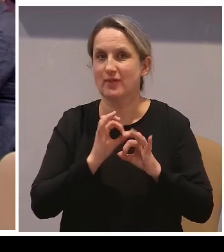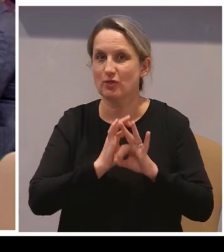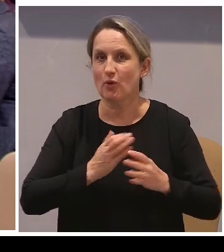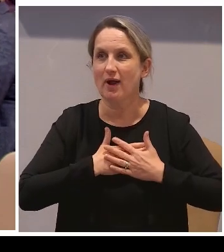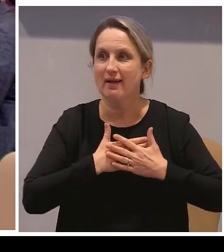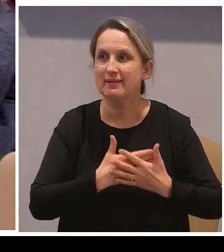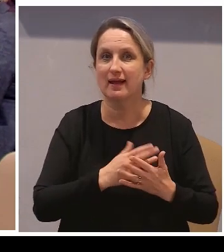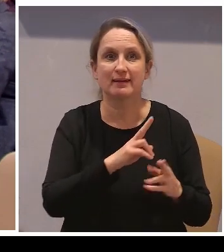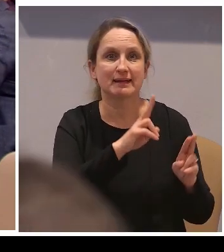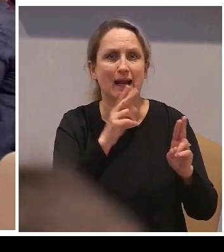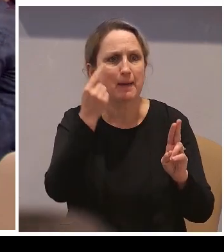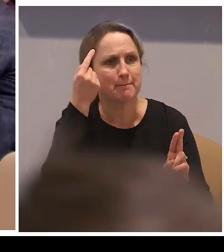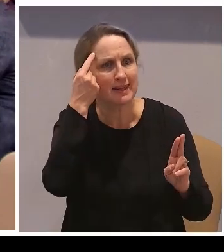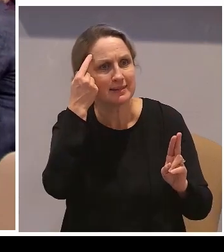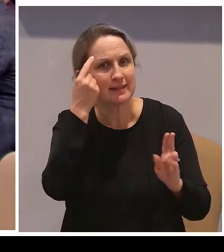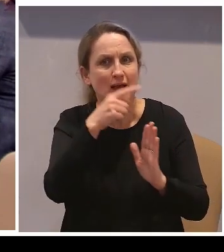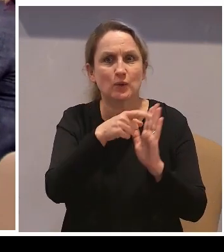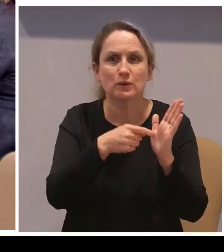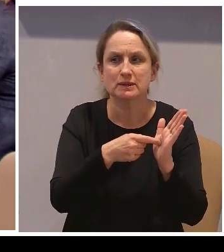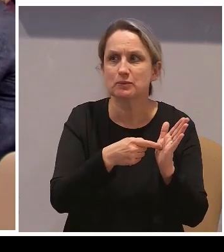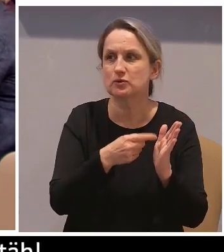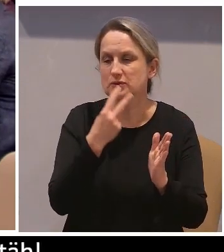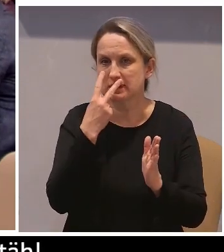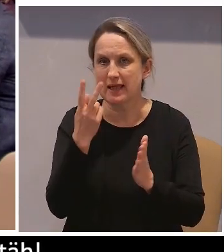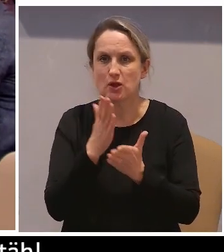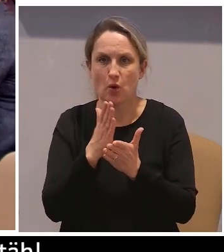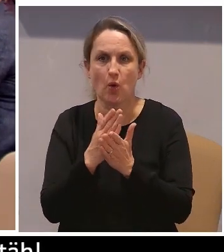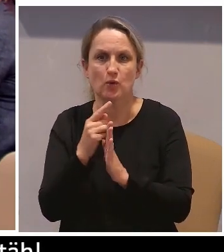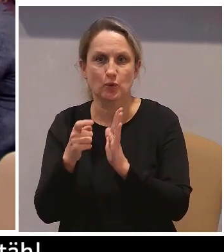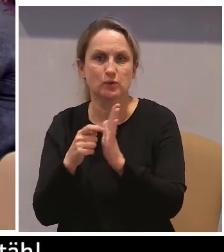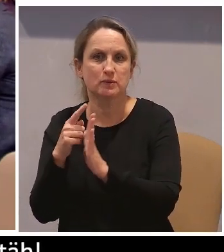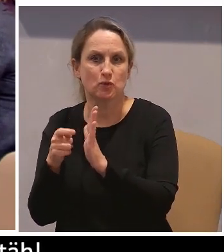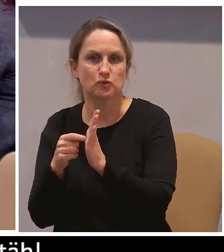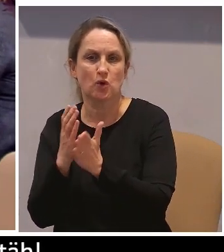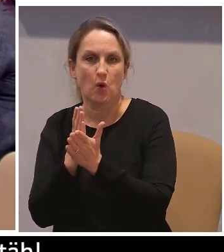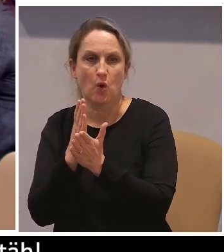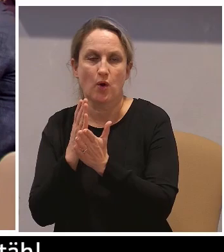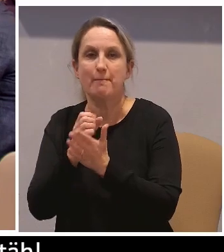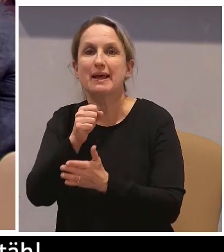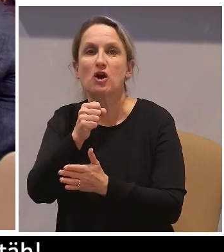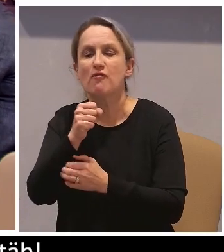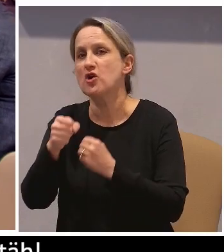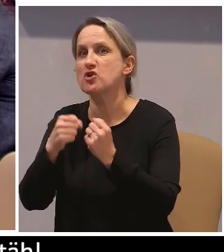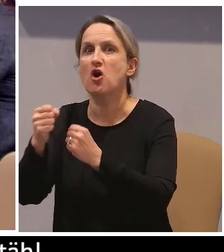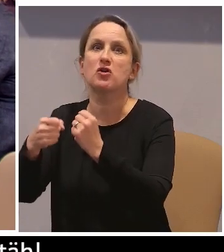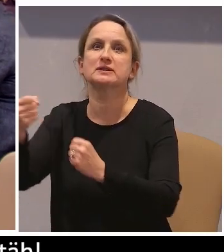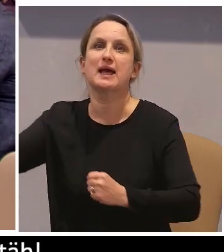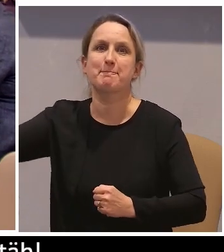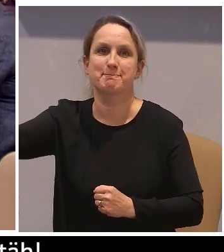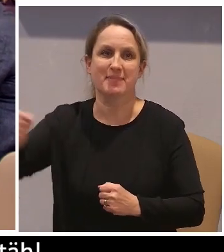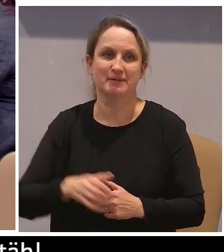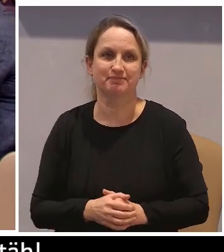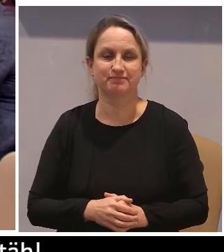Kas you. on kellelgi mõni mõte või küsimus? Jaa, näete, siit tuleb üks küsimus ja jookseb. That's it from me. Väga tore.